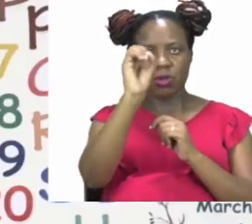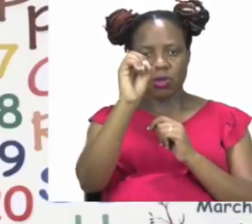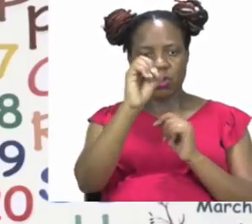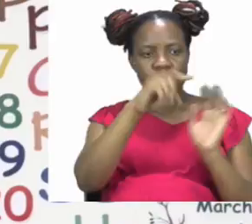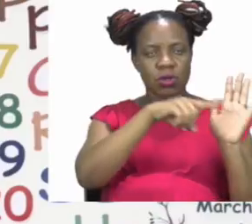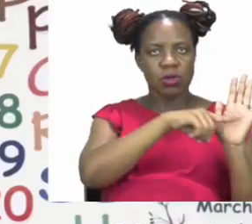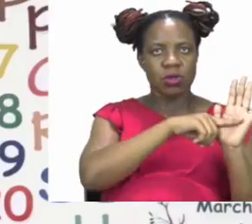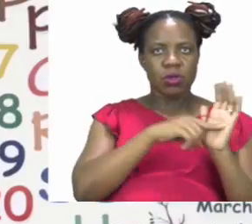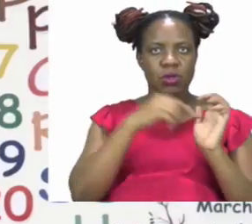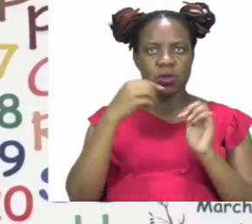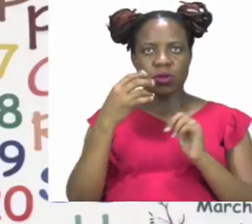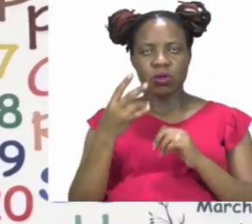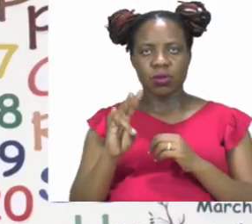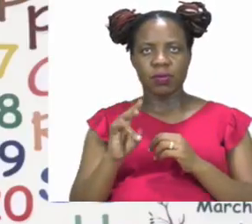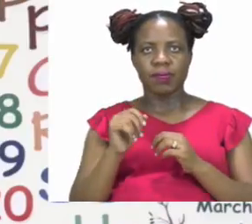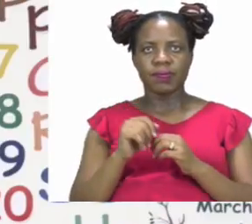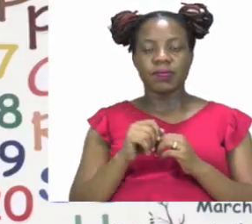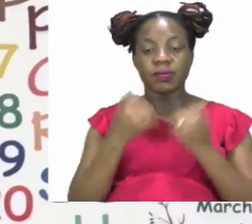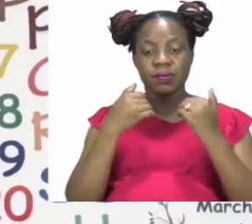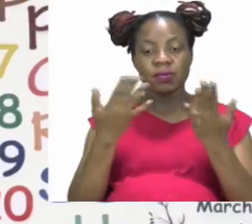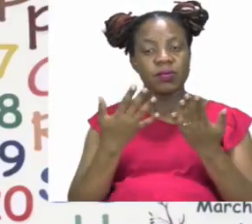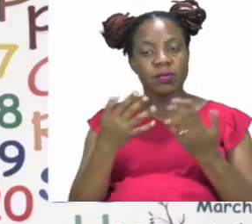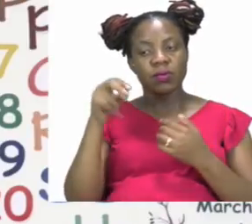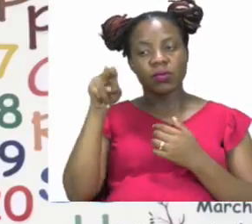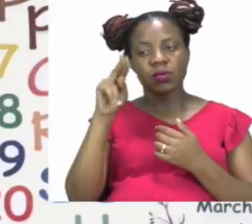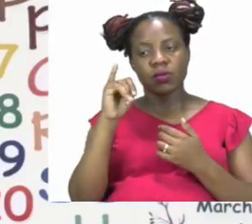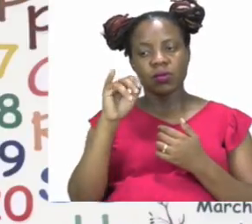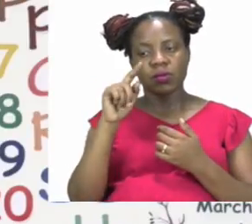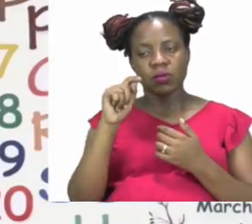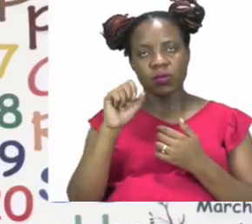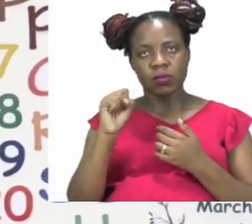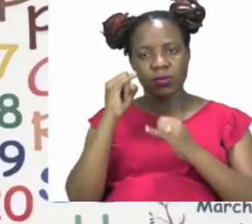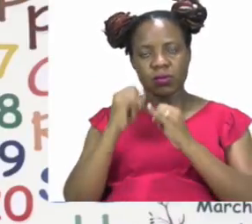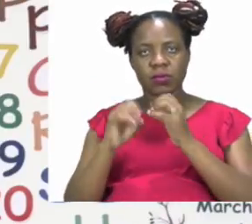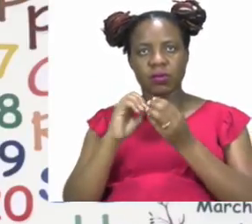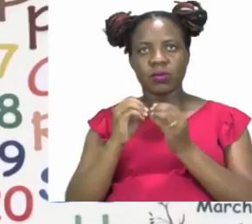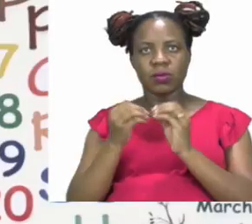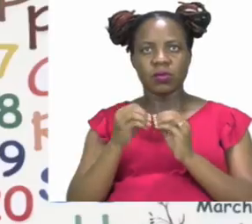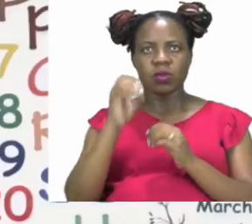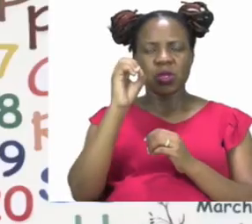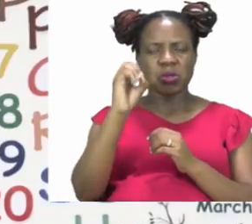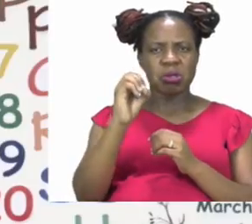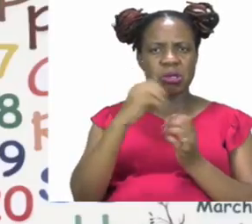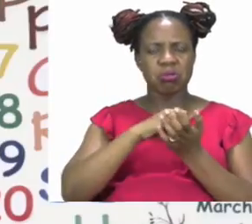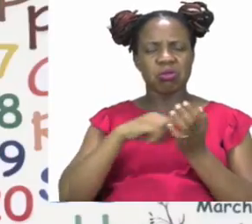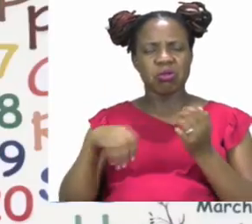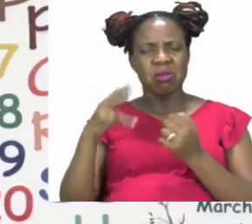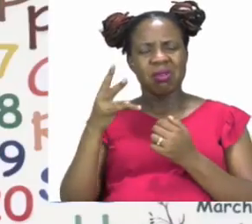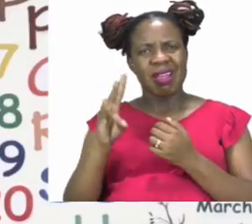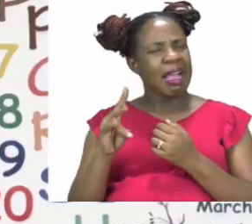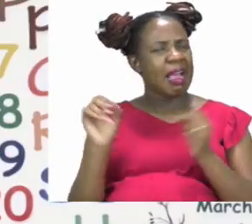our units. So our units is 0 minus 7. But we cannot